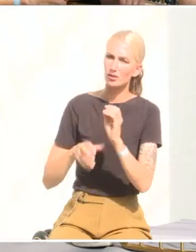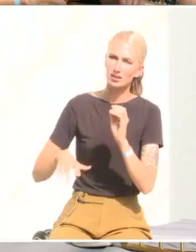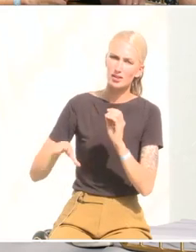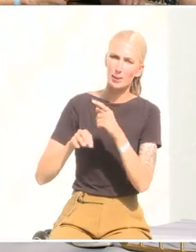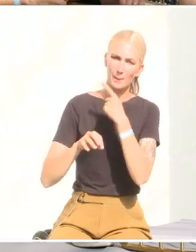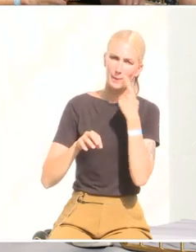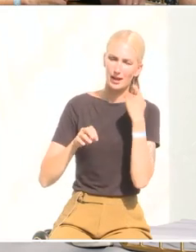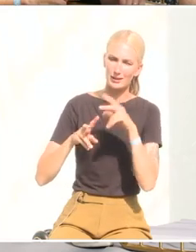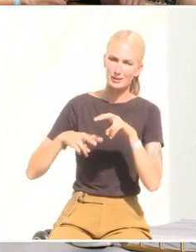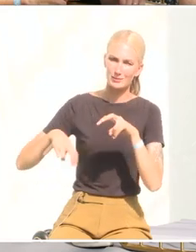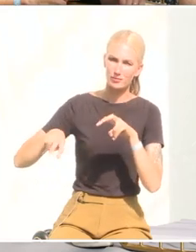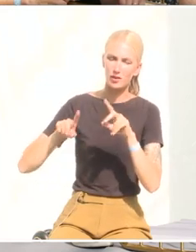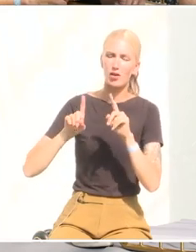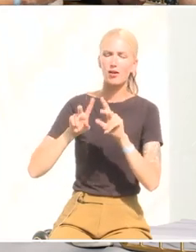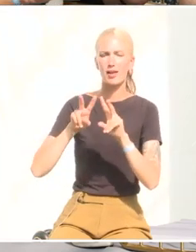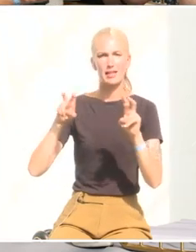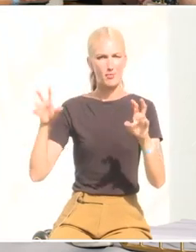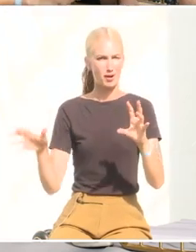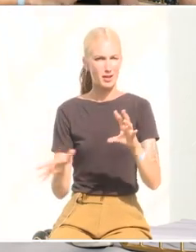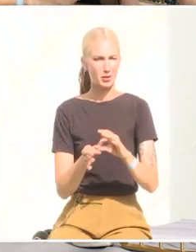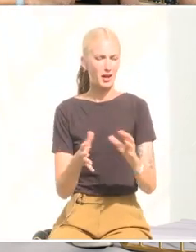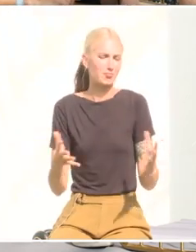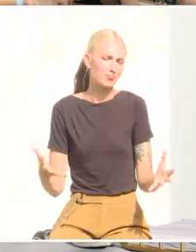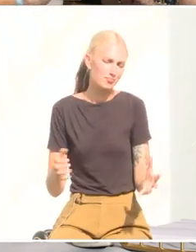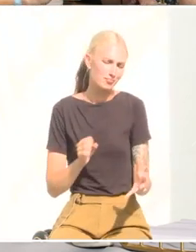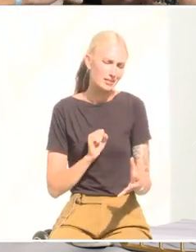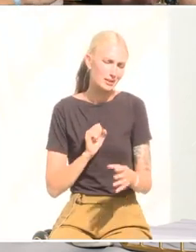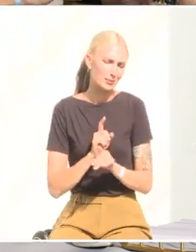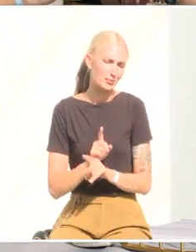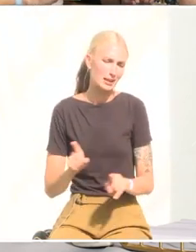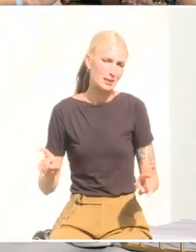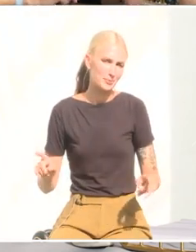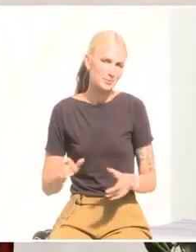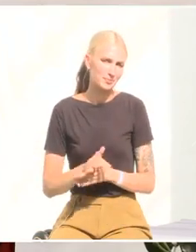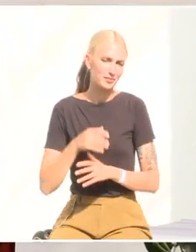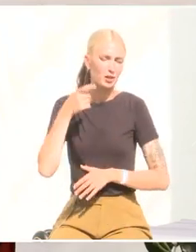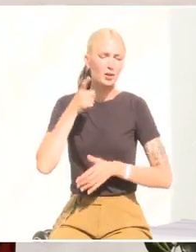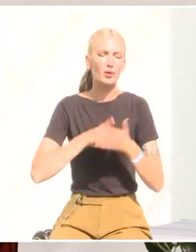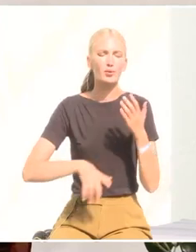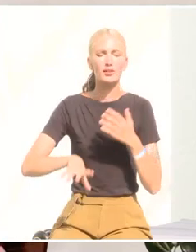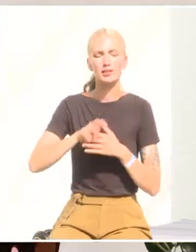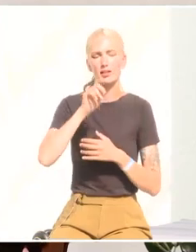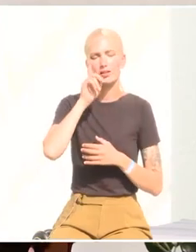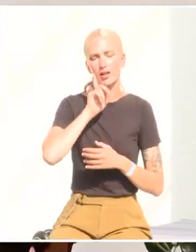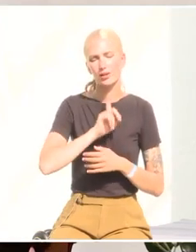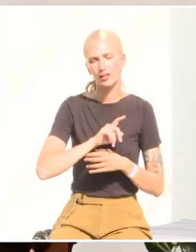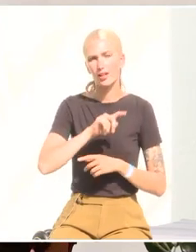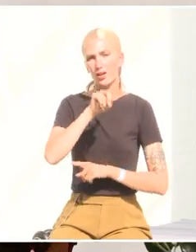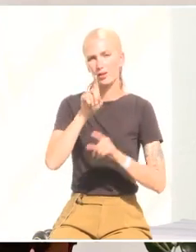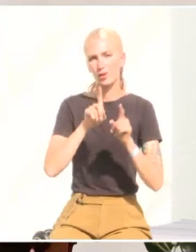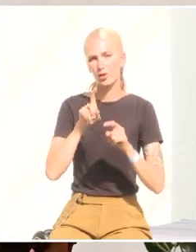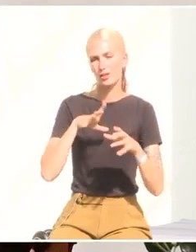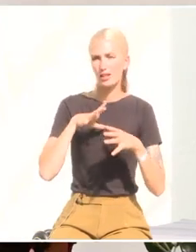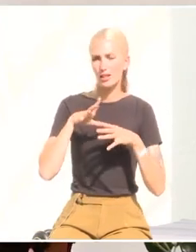But given the topic, hey, why not? Now I hope everyone will enjoy it and prepare your questions